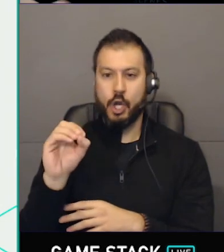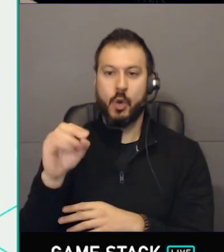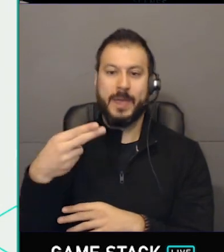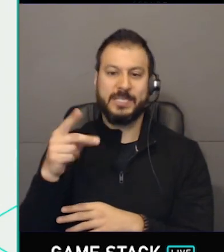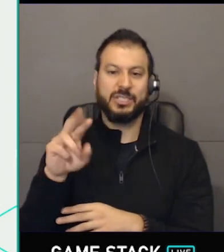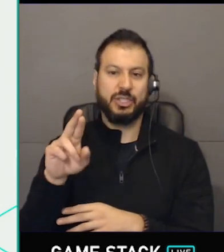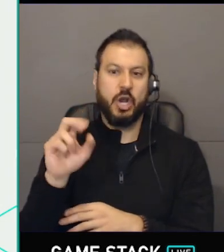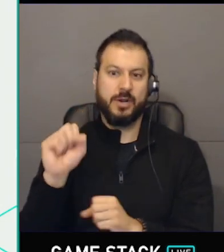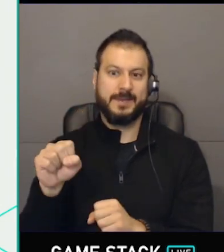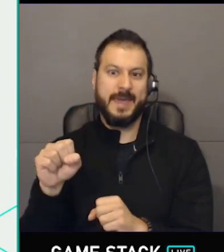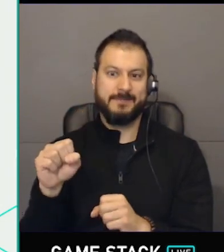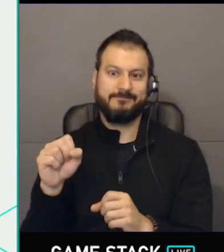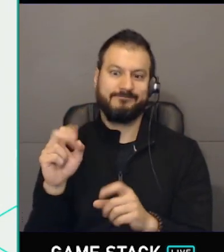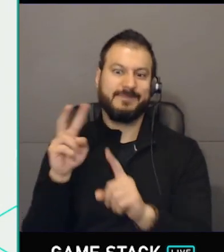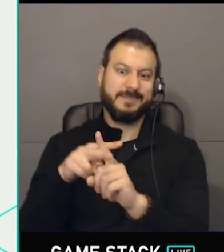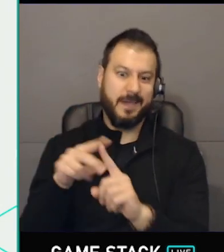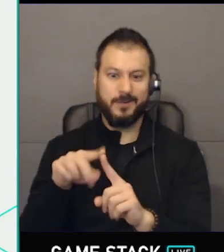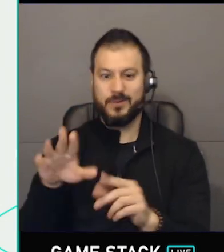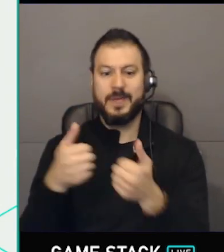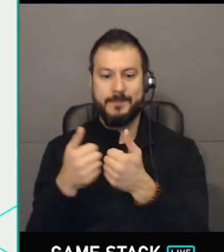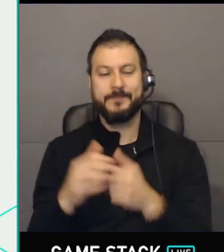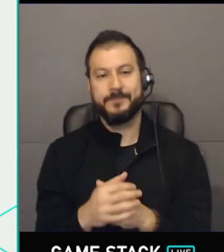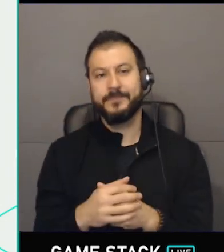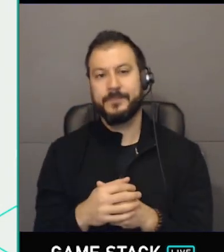We consider the underlying Auto HDR